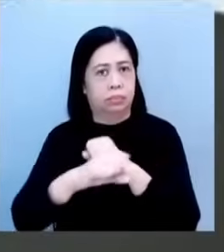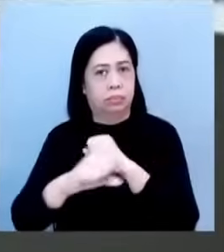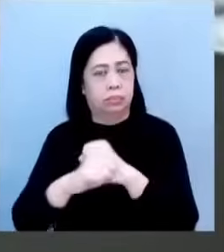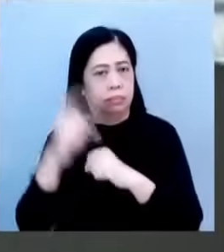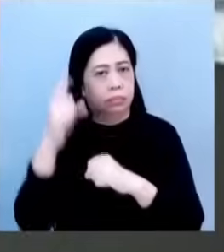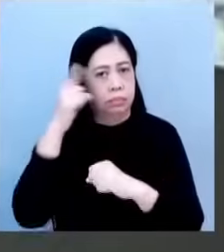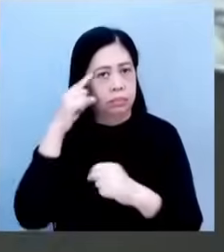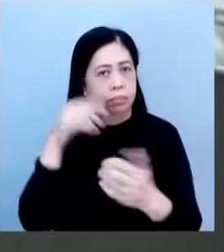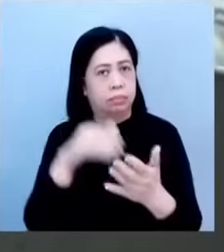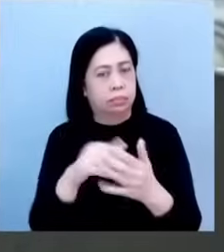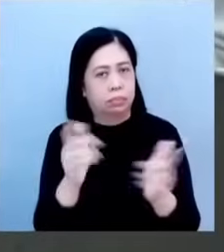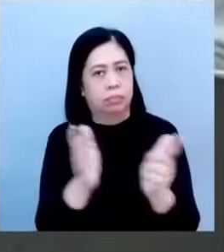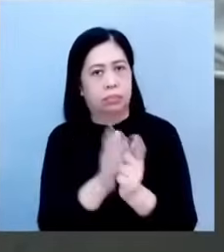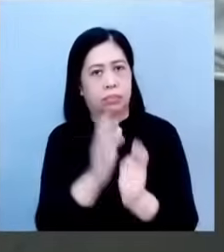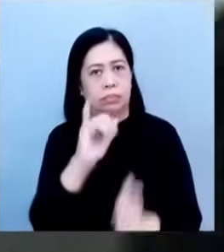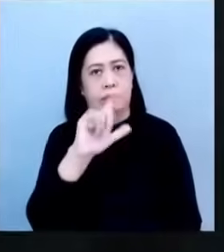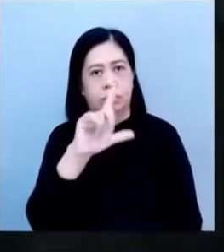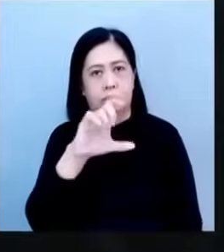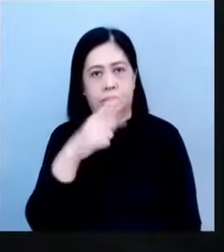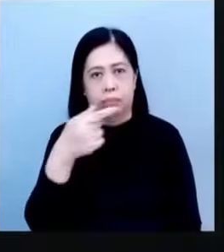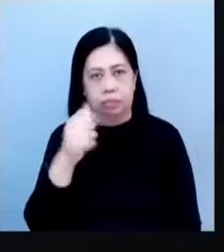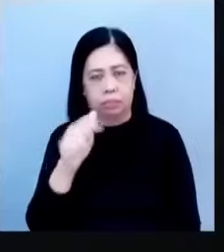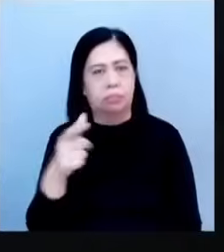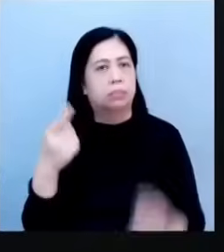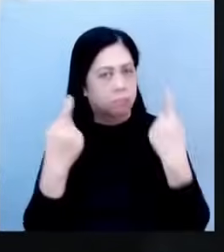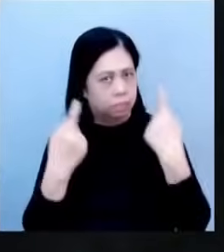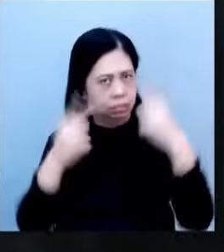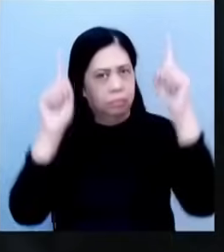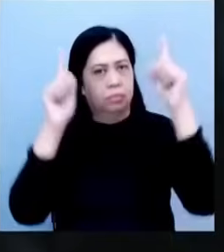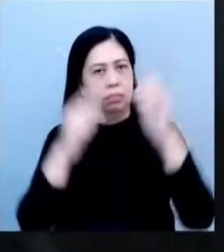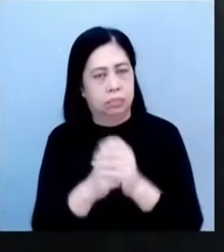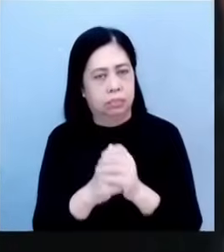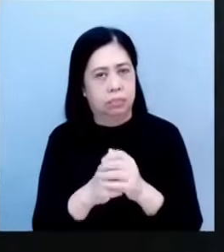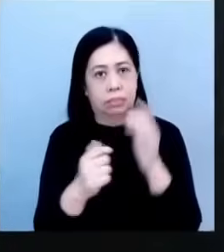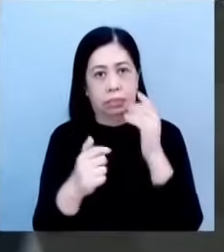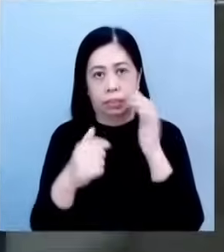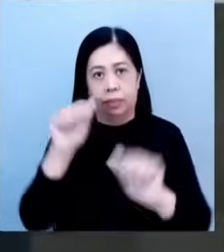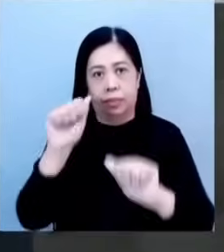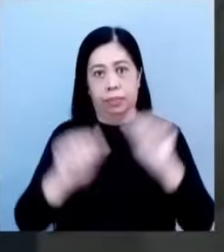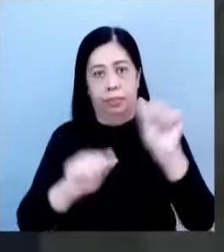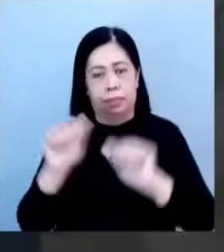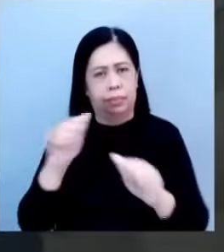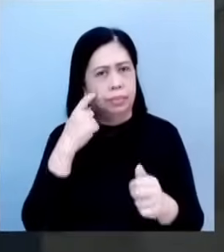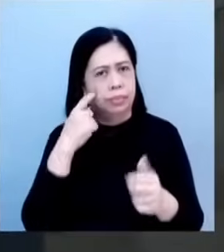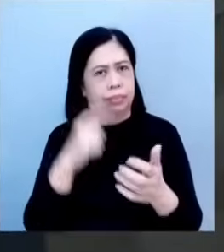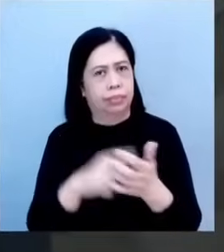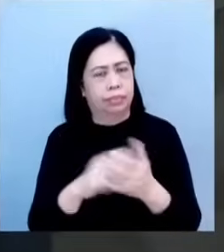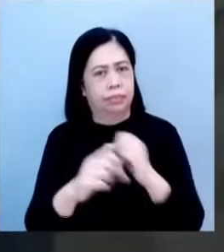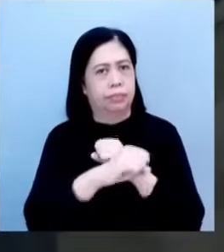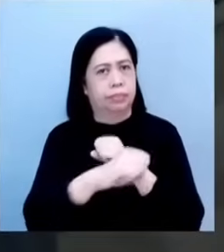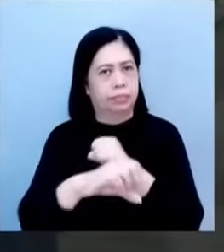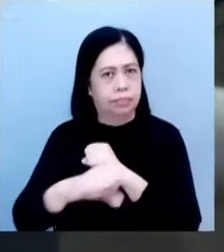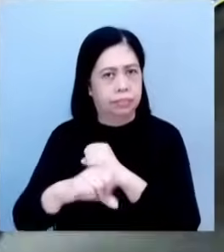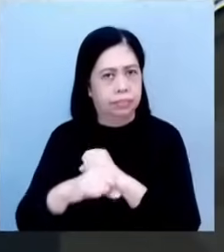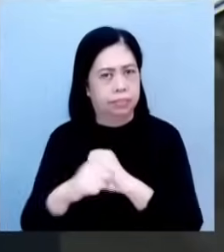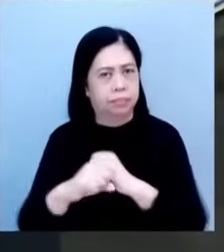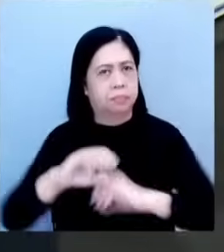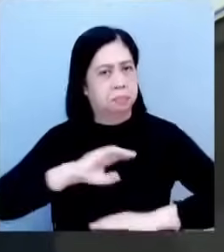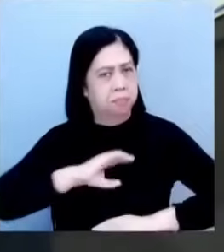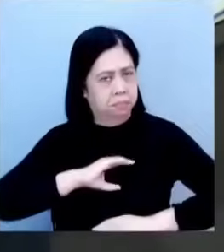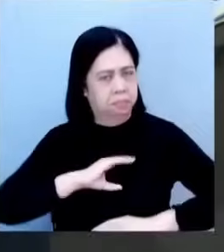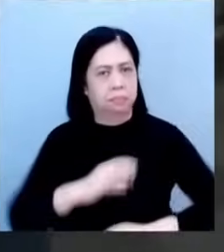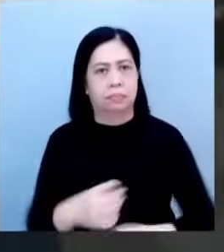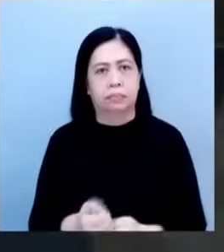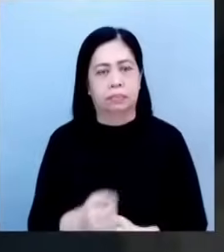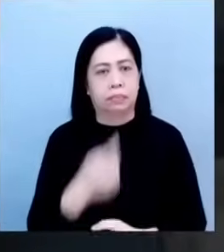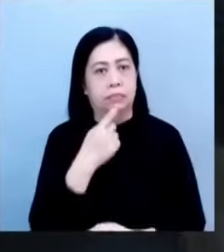against illegal firecrackers still worked. As for an assessment, Herbosa noted that the campaign was satisfactory. Herbosa